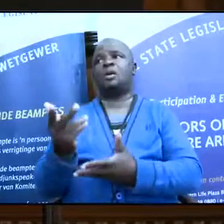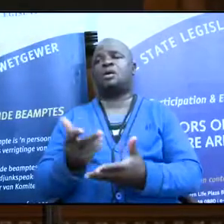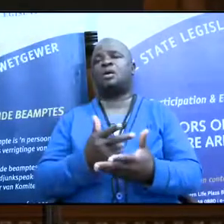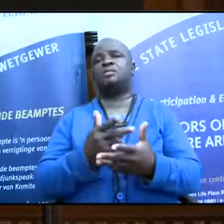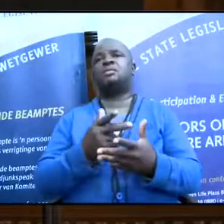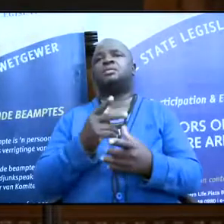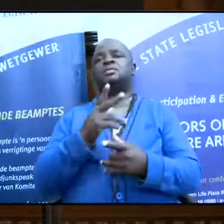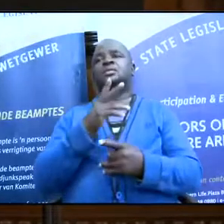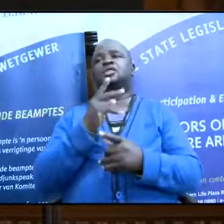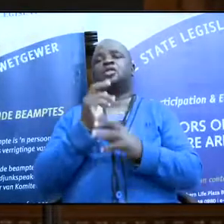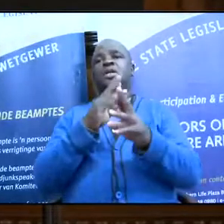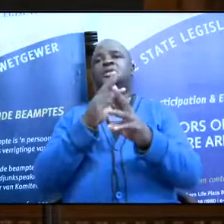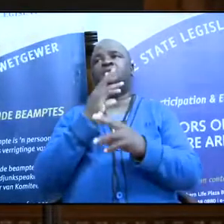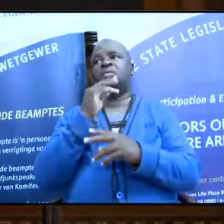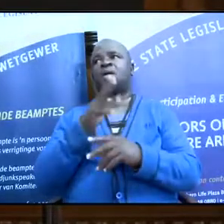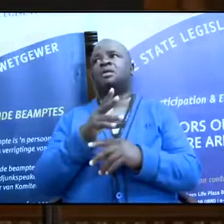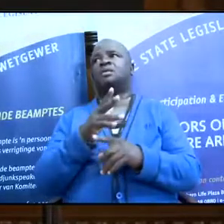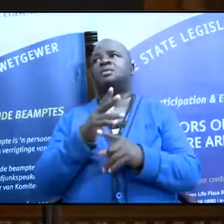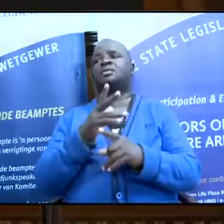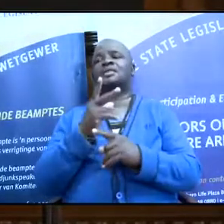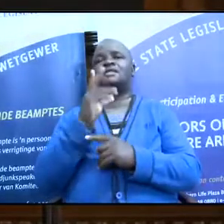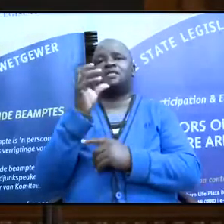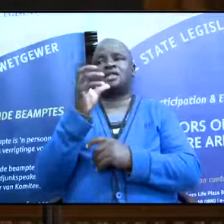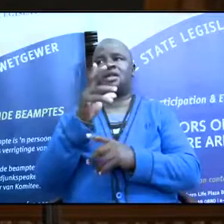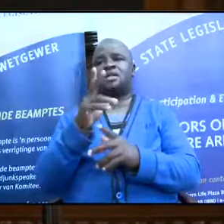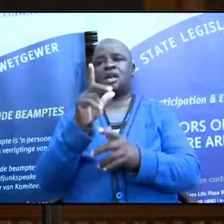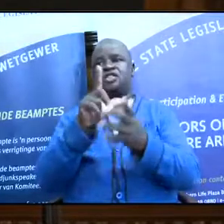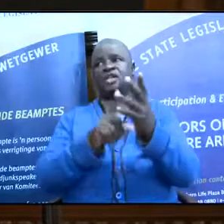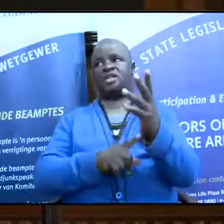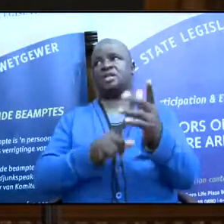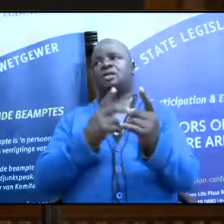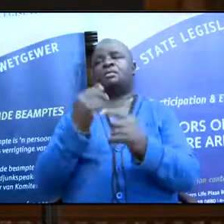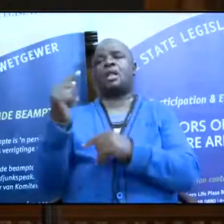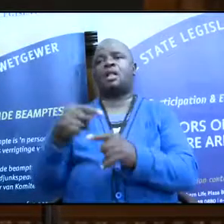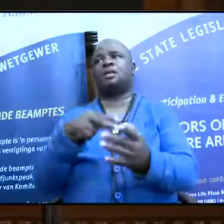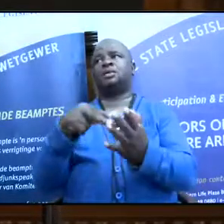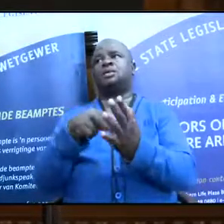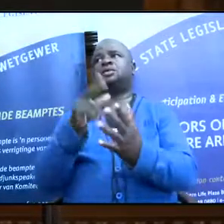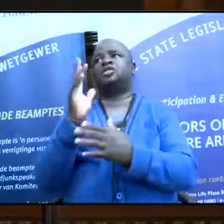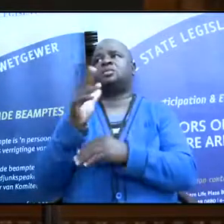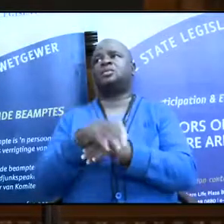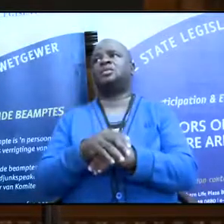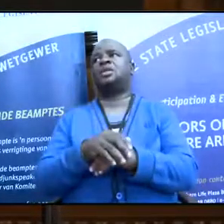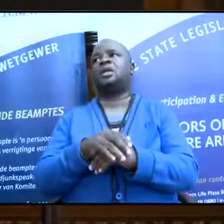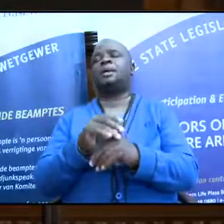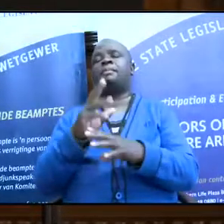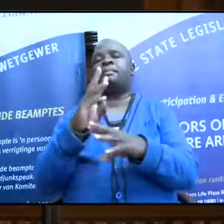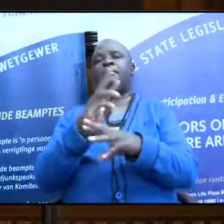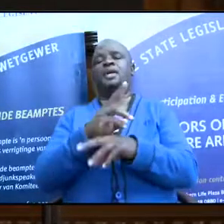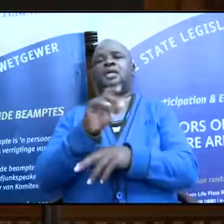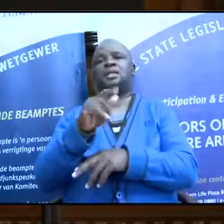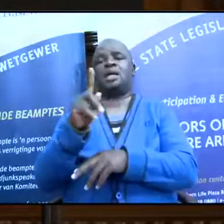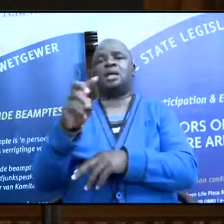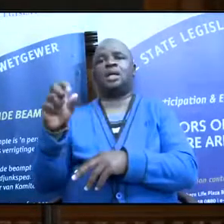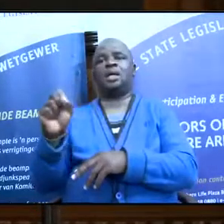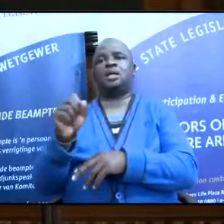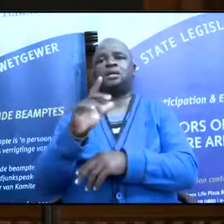state legislature to come and address you the honorable speaker of the legislature messenger